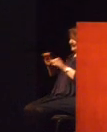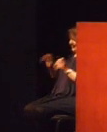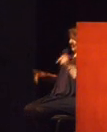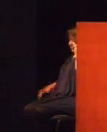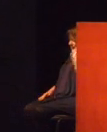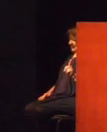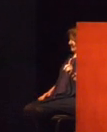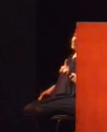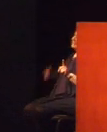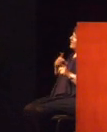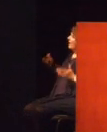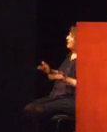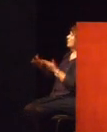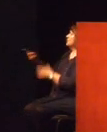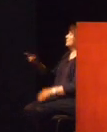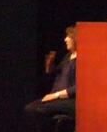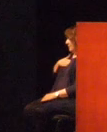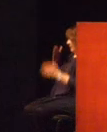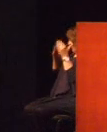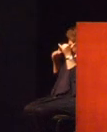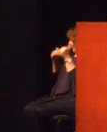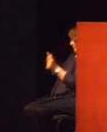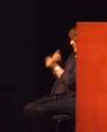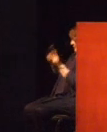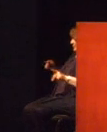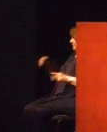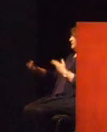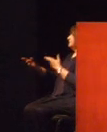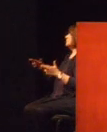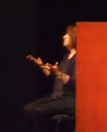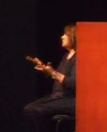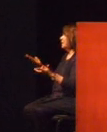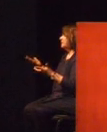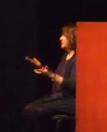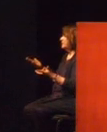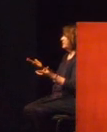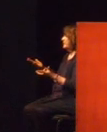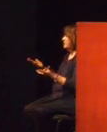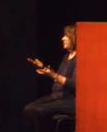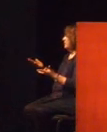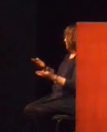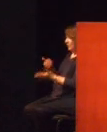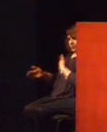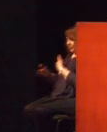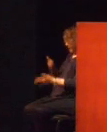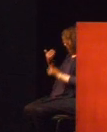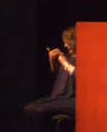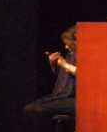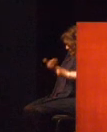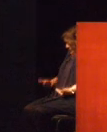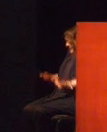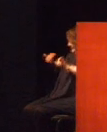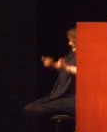I just encourage you, my hope for every person in this room is that wherever you are